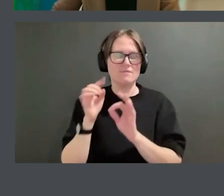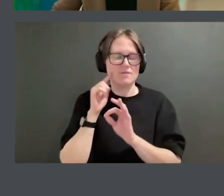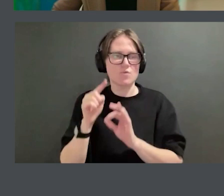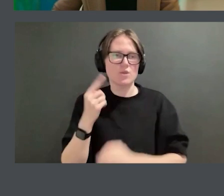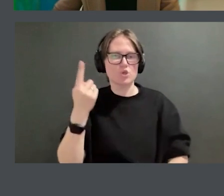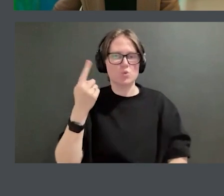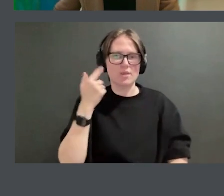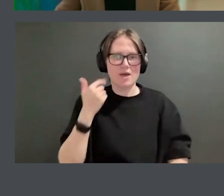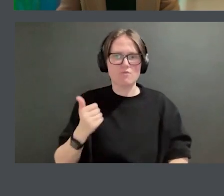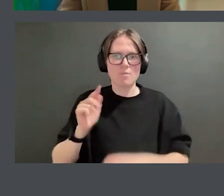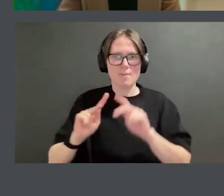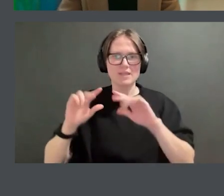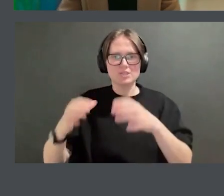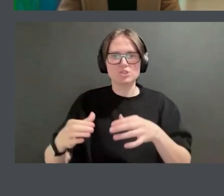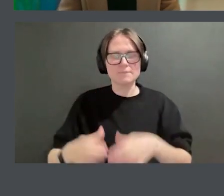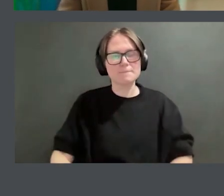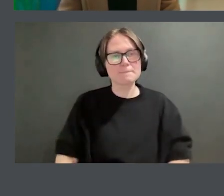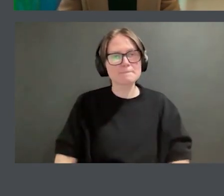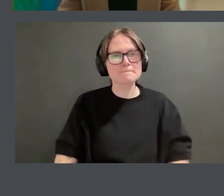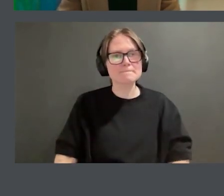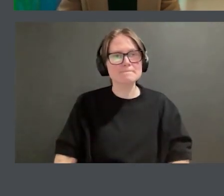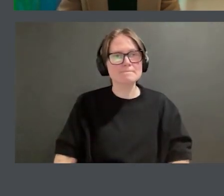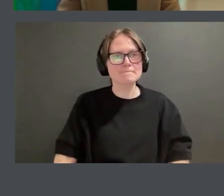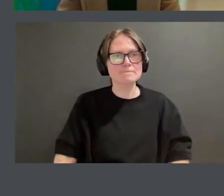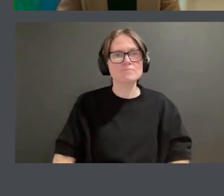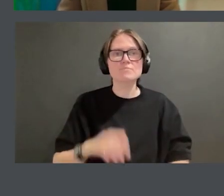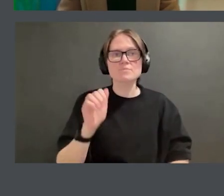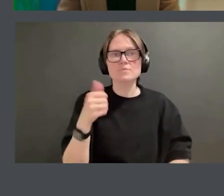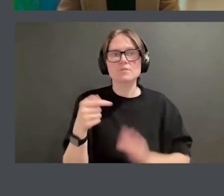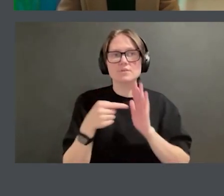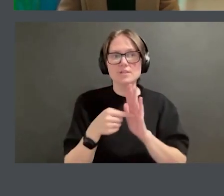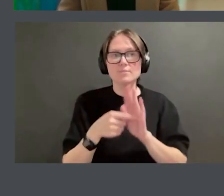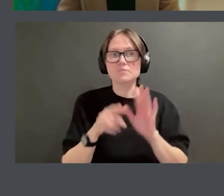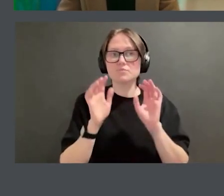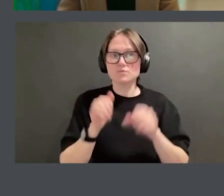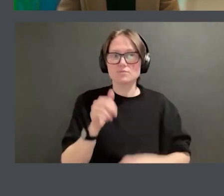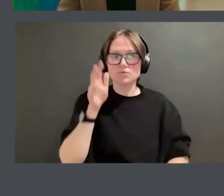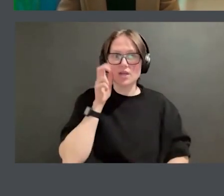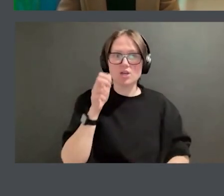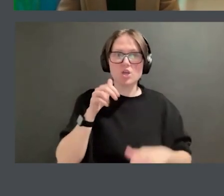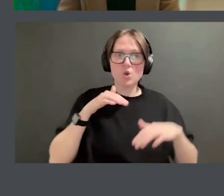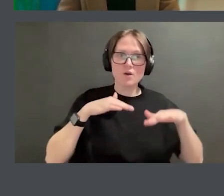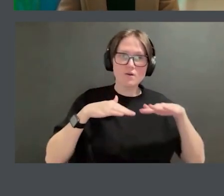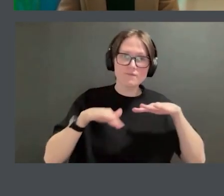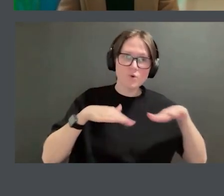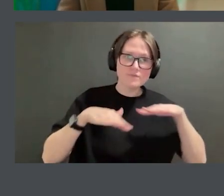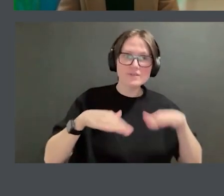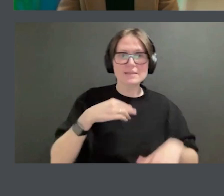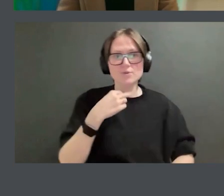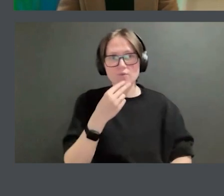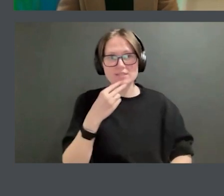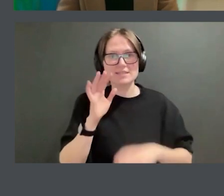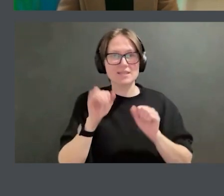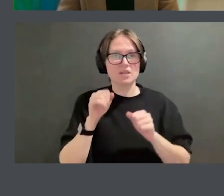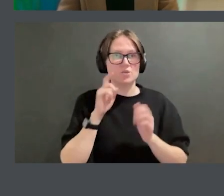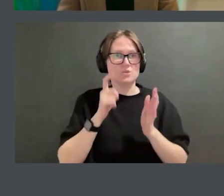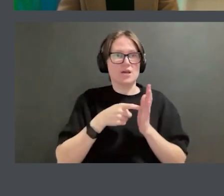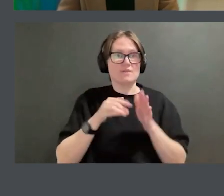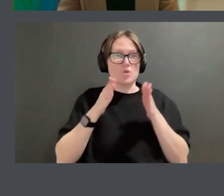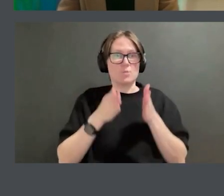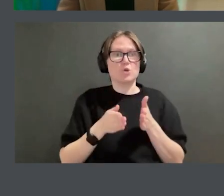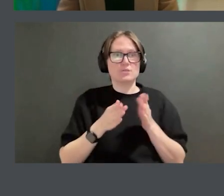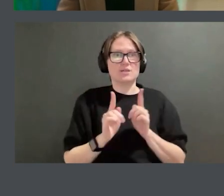population. Another example is you can hear voices or footsteps. Can you tell how far away the person is just from sound? So this